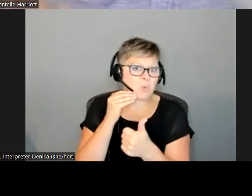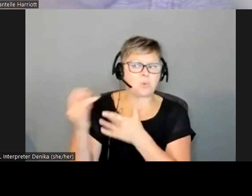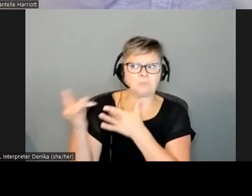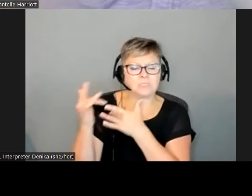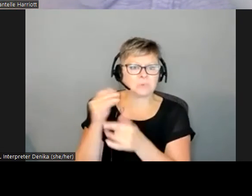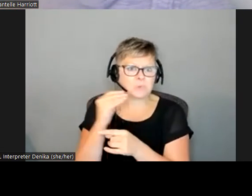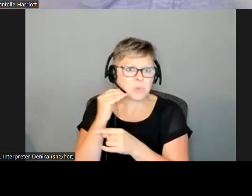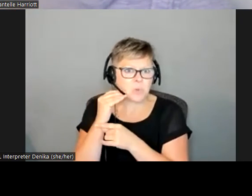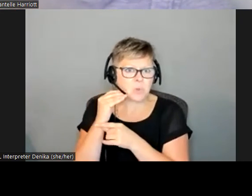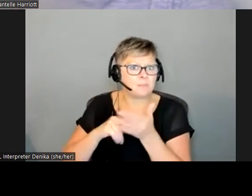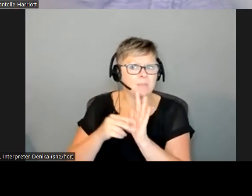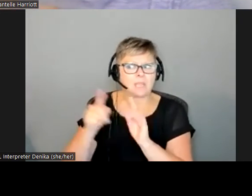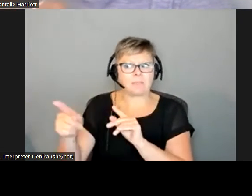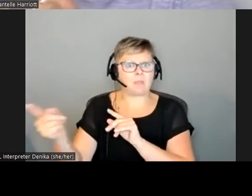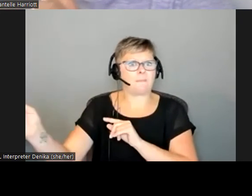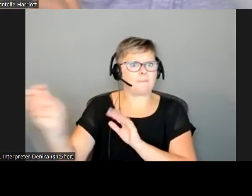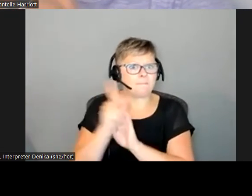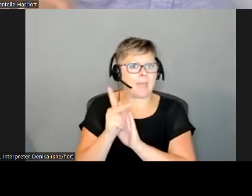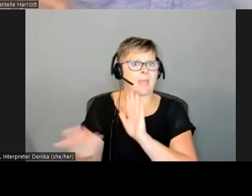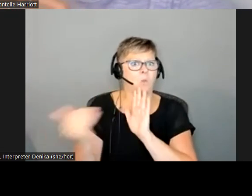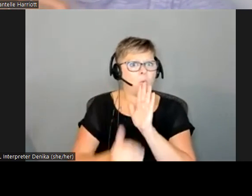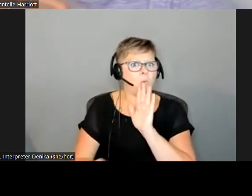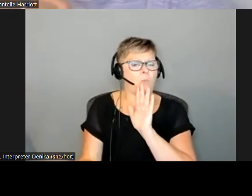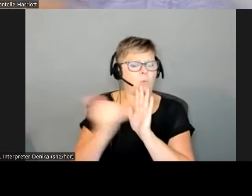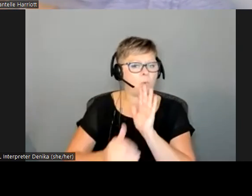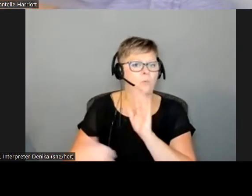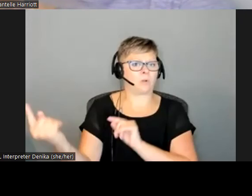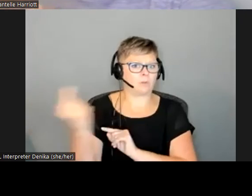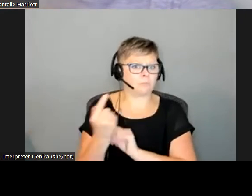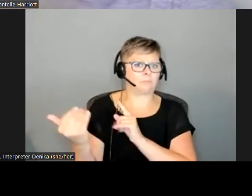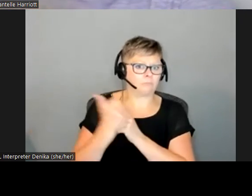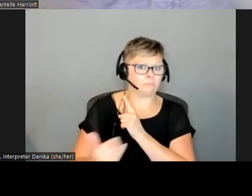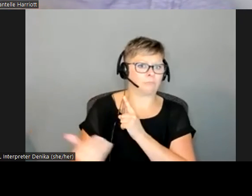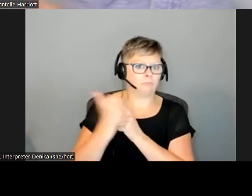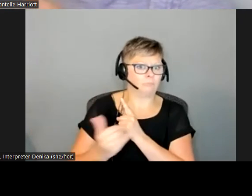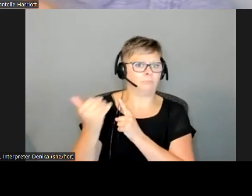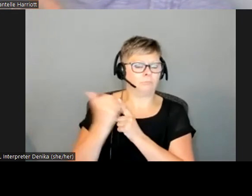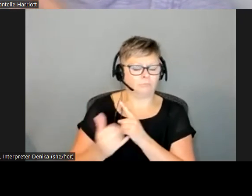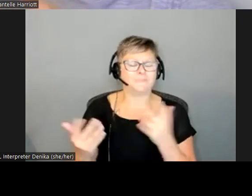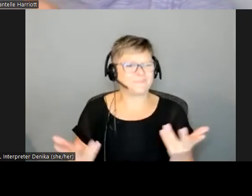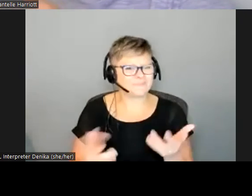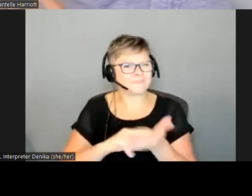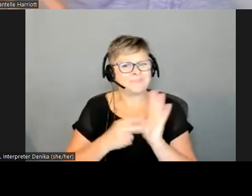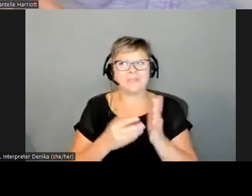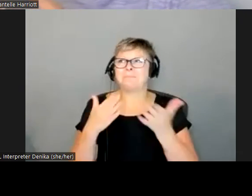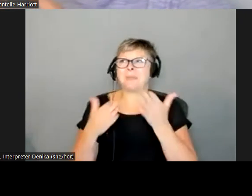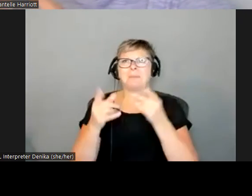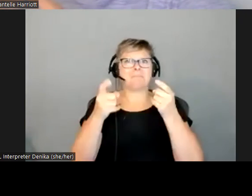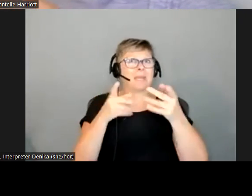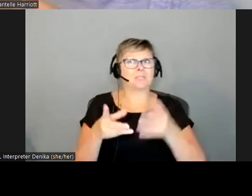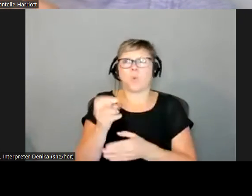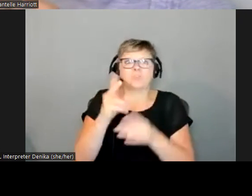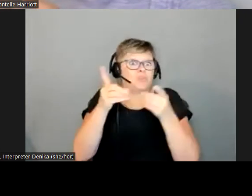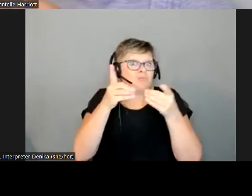is readmissions. So I think sometimes managers, and even I should probably go higher than a manager, director, CEOs like to